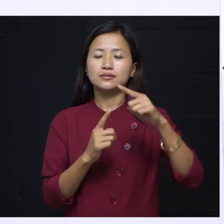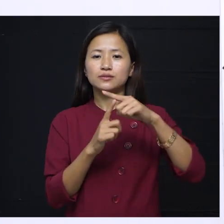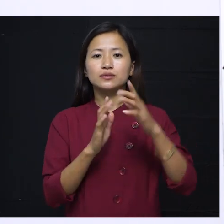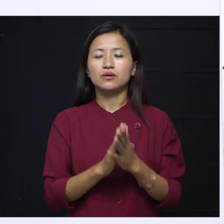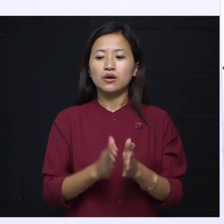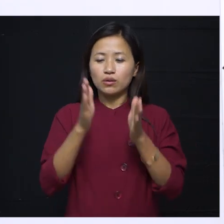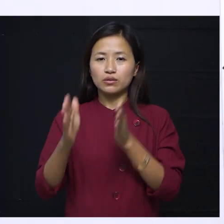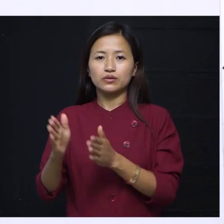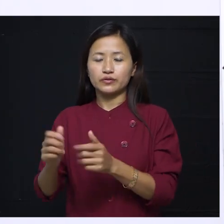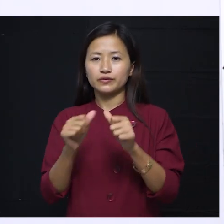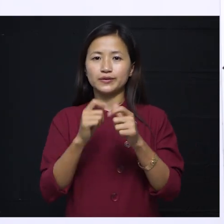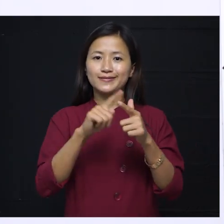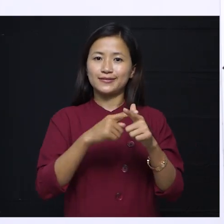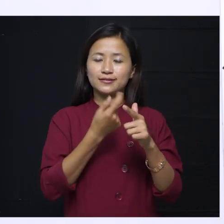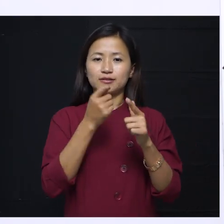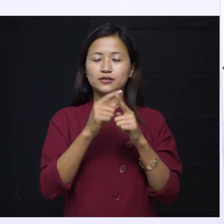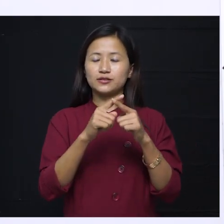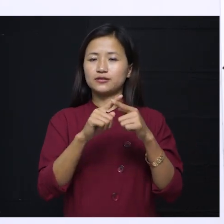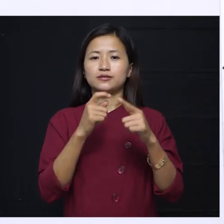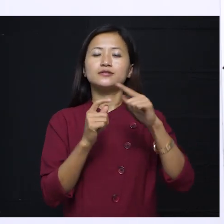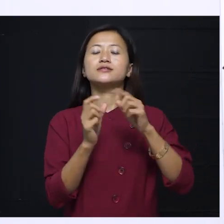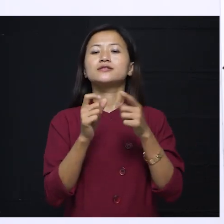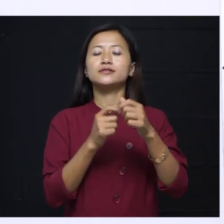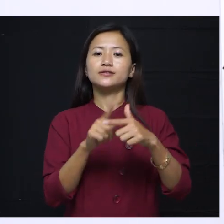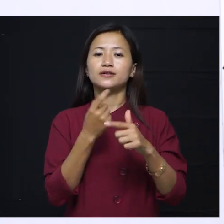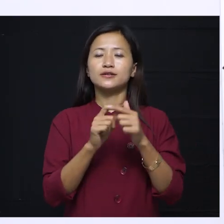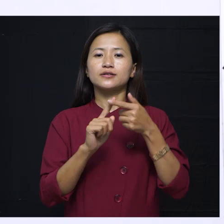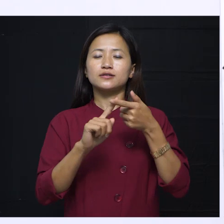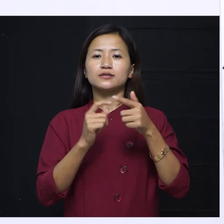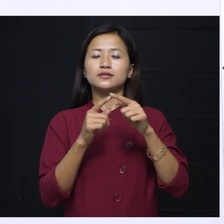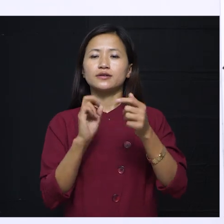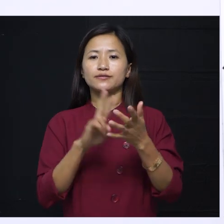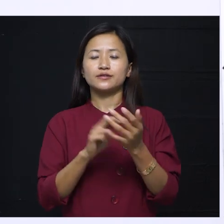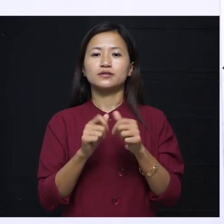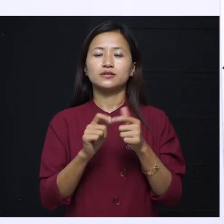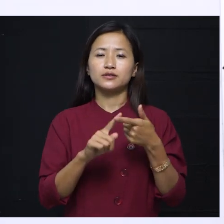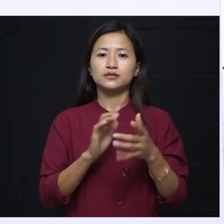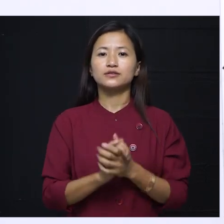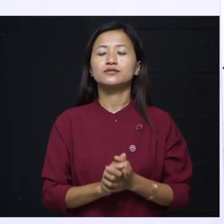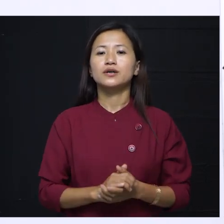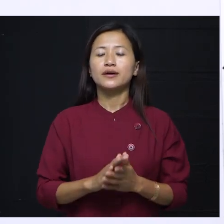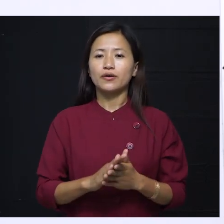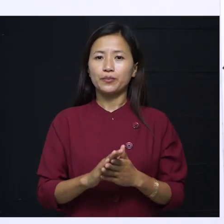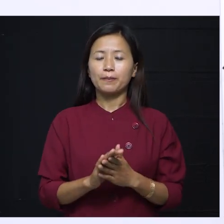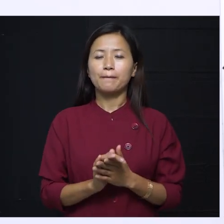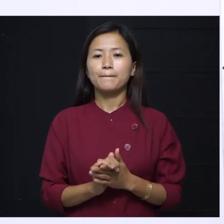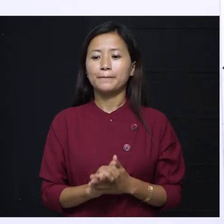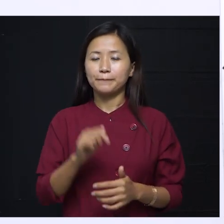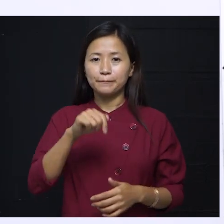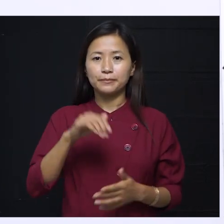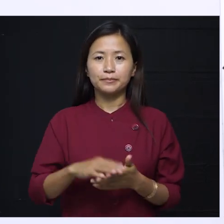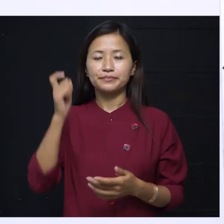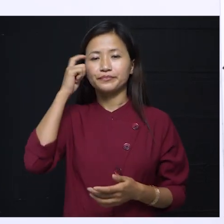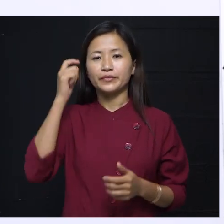is order of adjectives and prefix and suffix as well. So page 70. Now, if we think